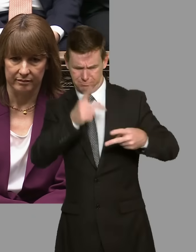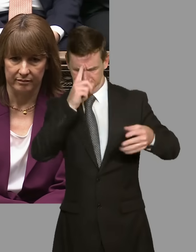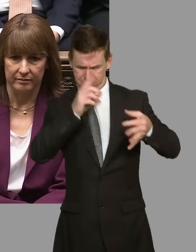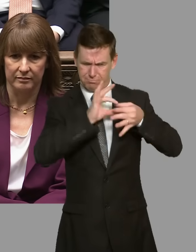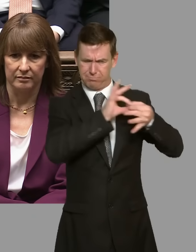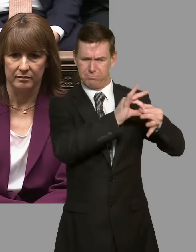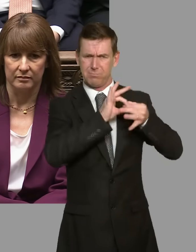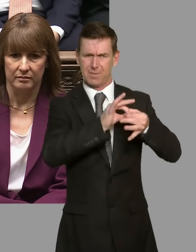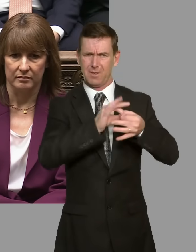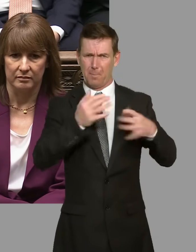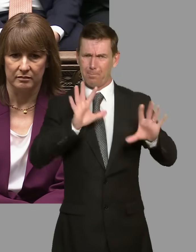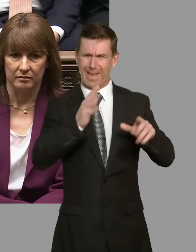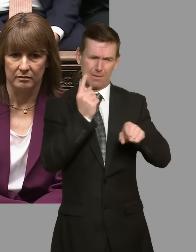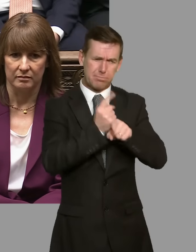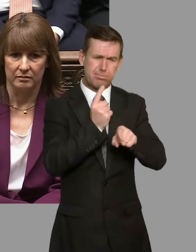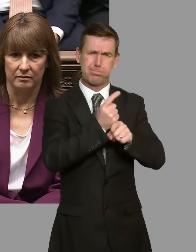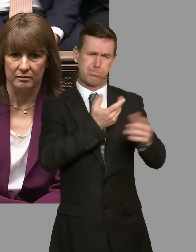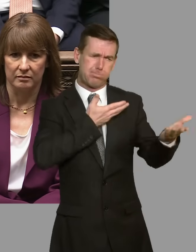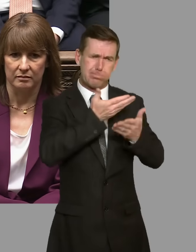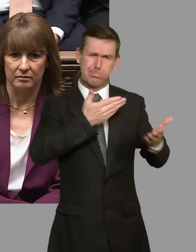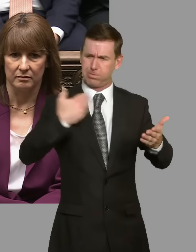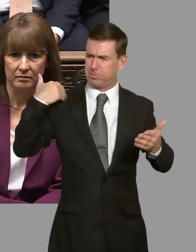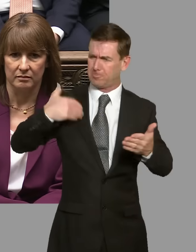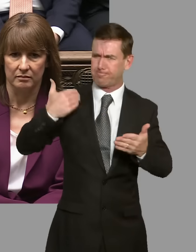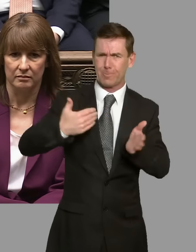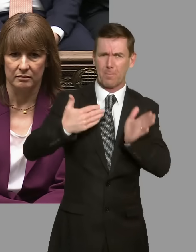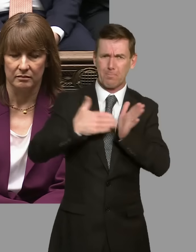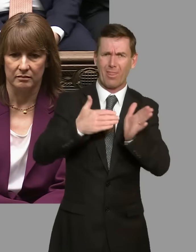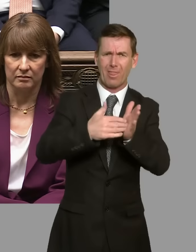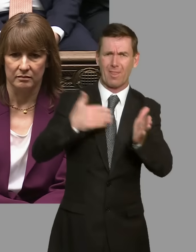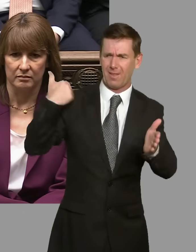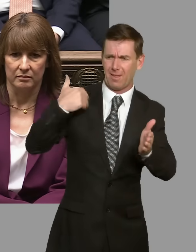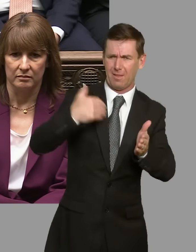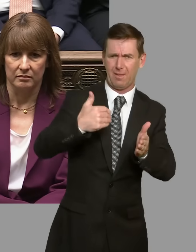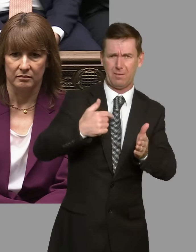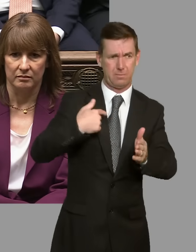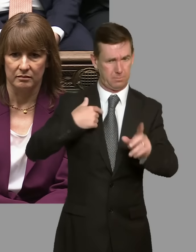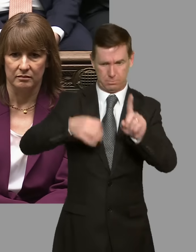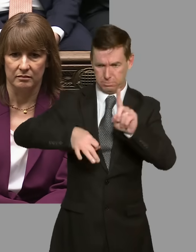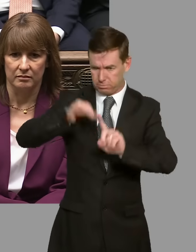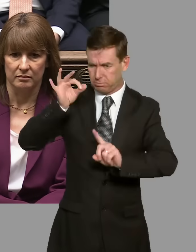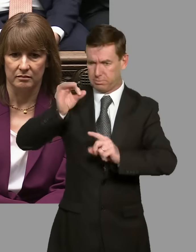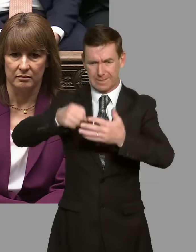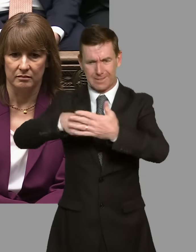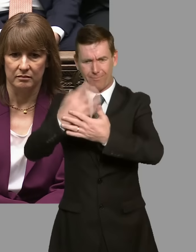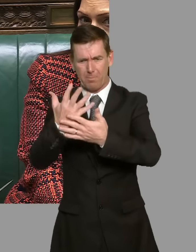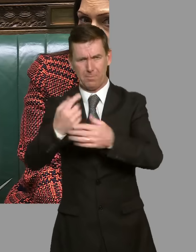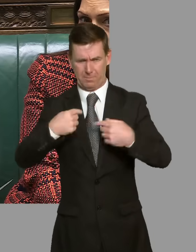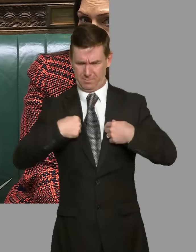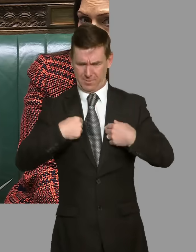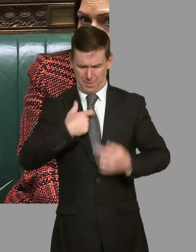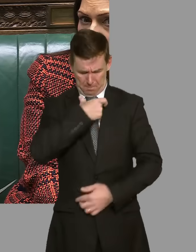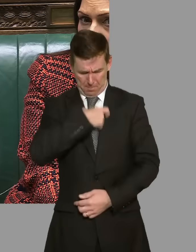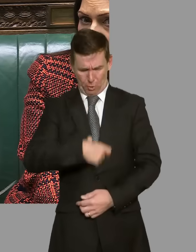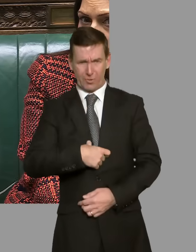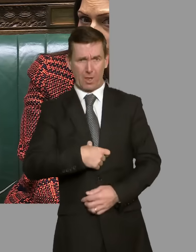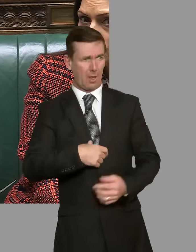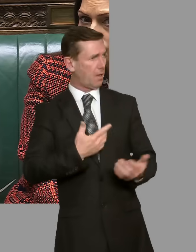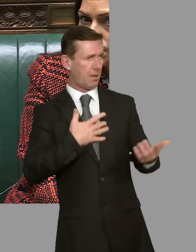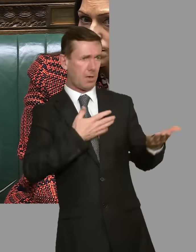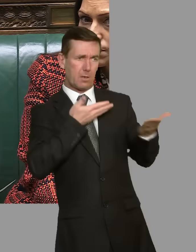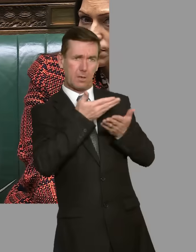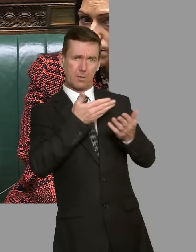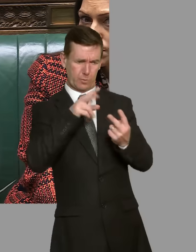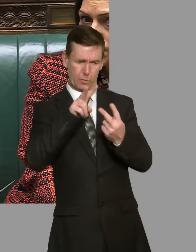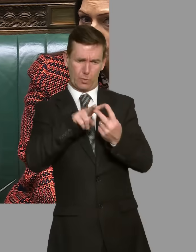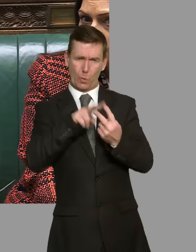I have personally spoken to President Trump about it on 2 occasions since we were last in this House. I do want to reassure her and the House in relation